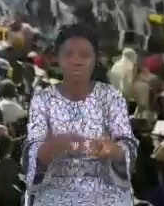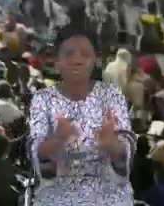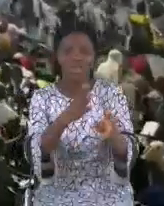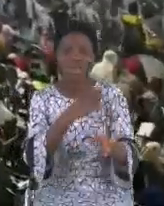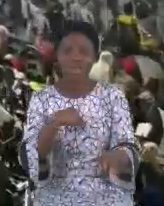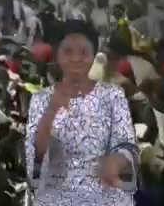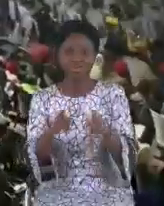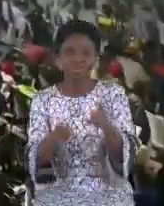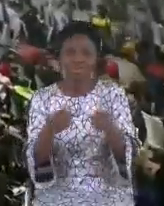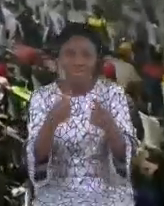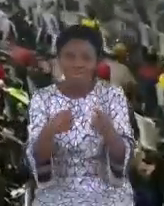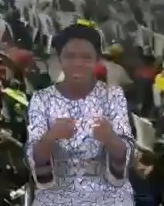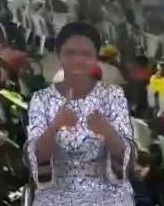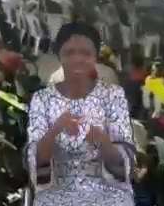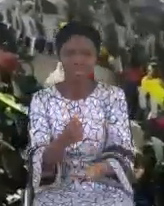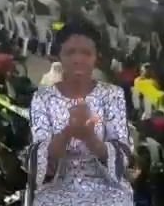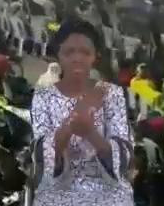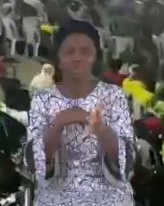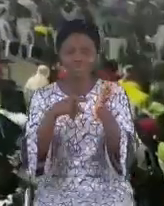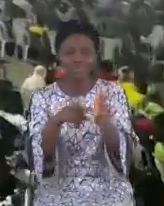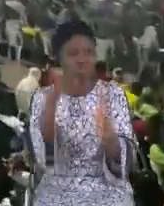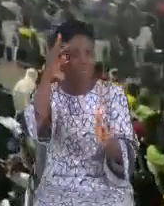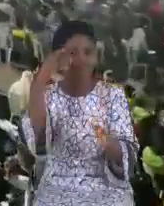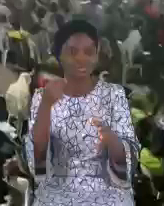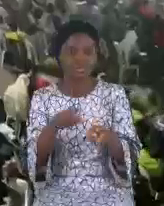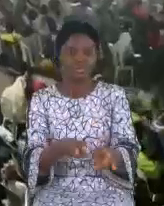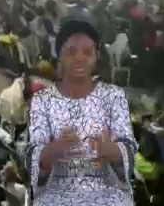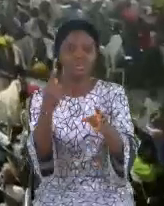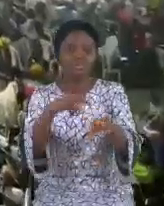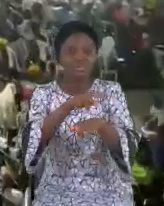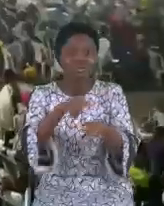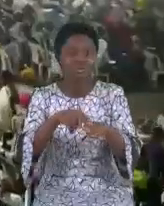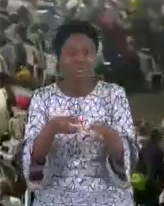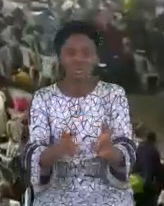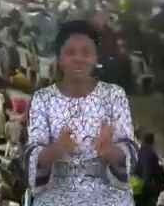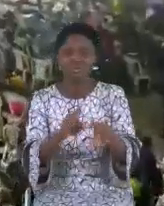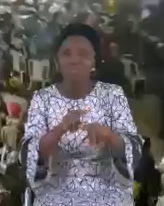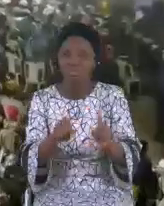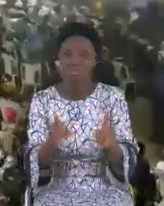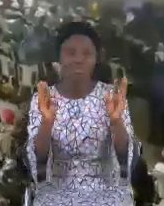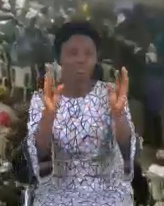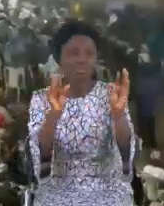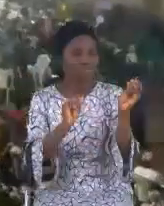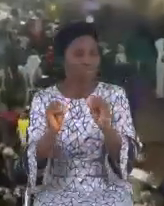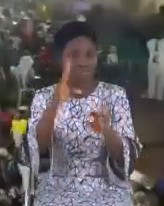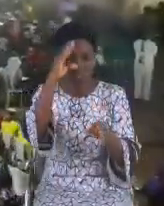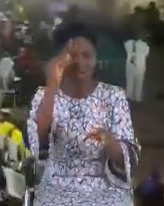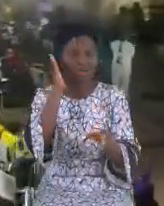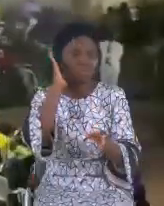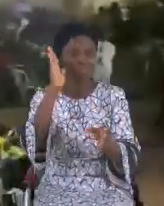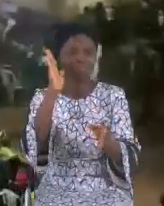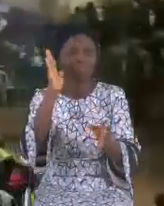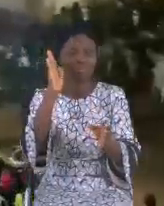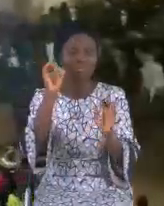and show him the way, the normal way. No, no man could help him. The teachers of the